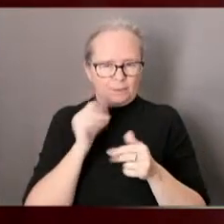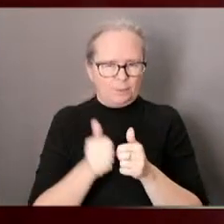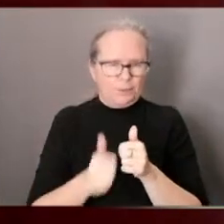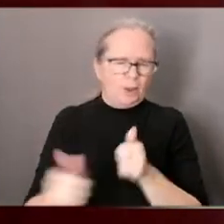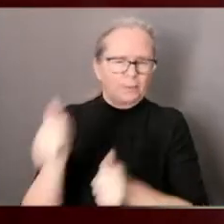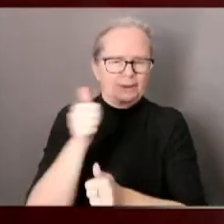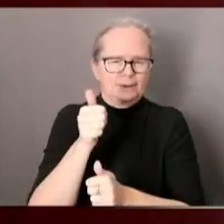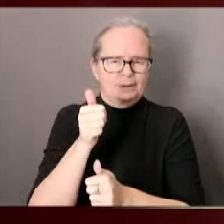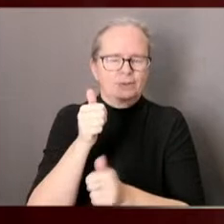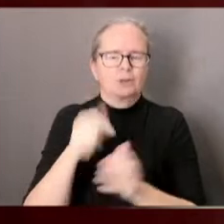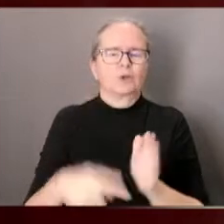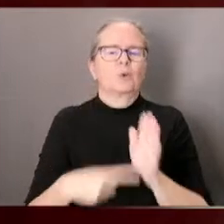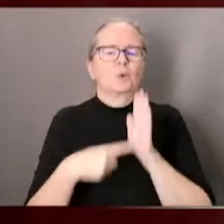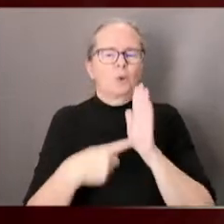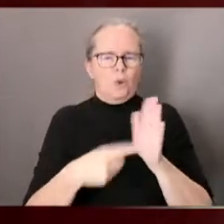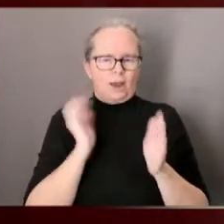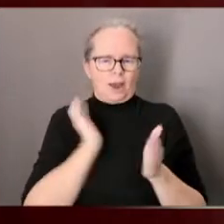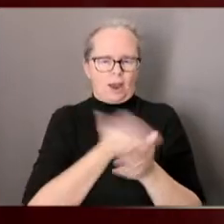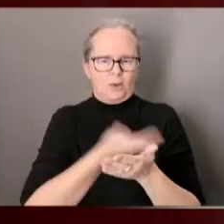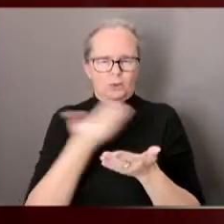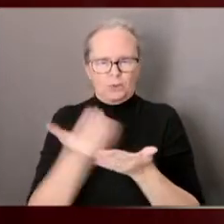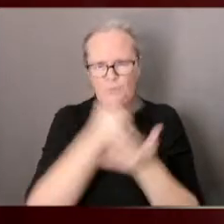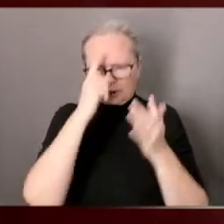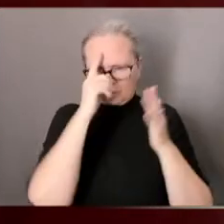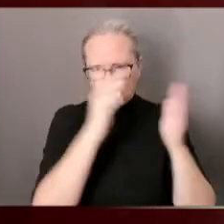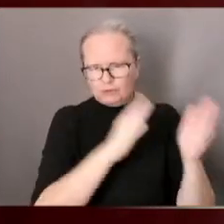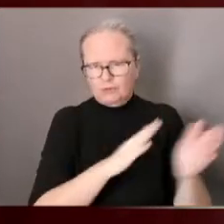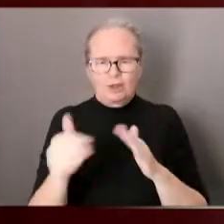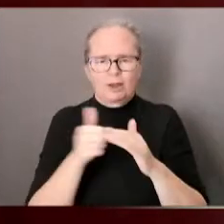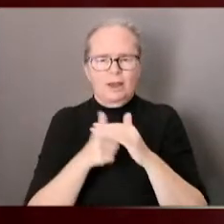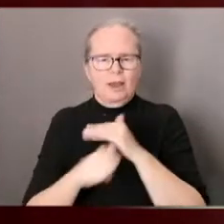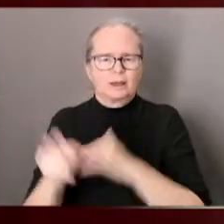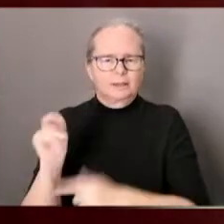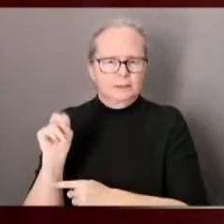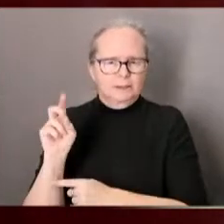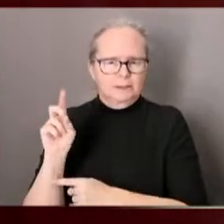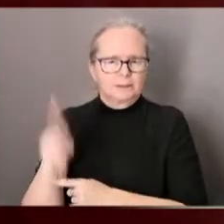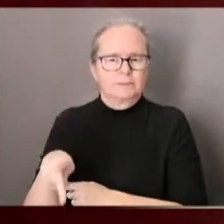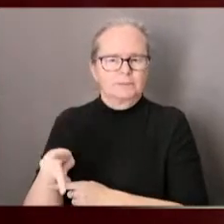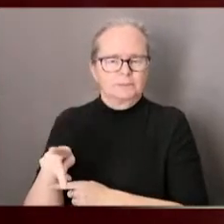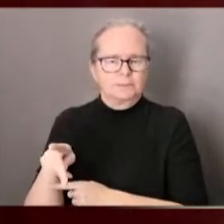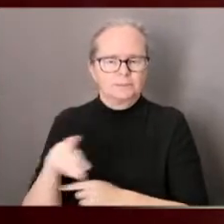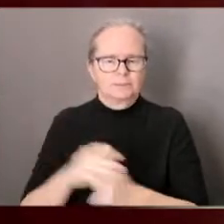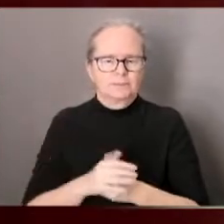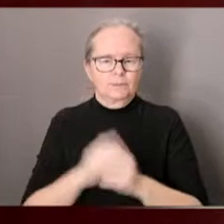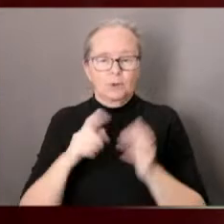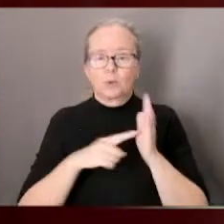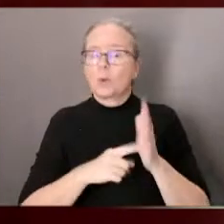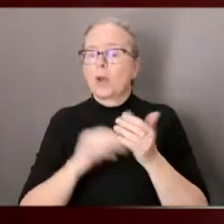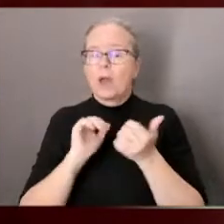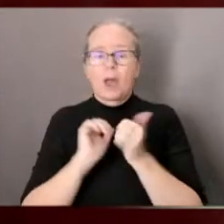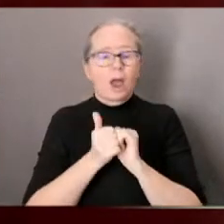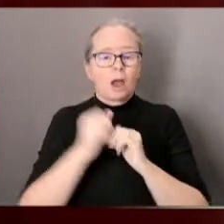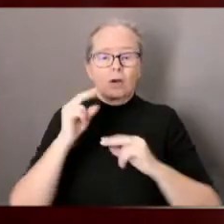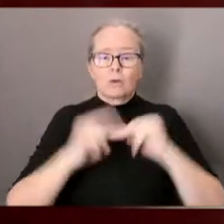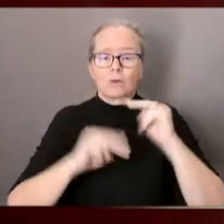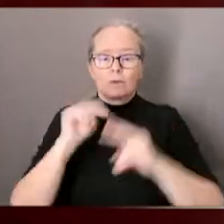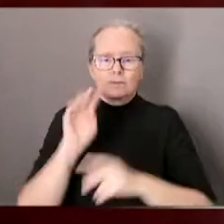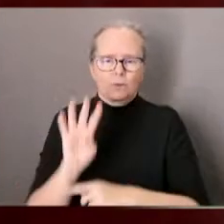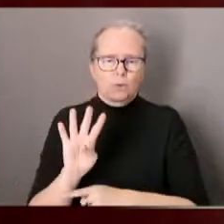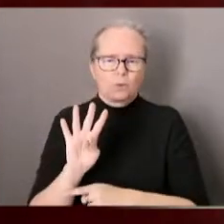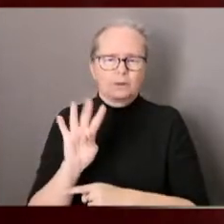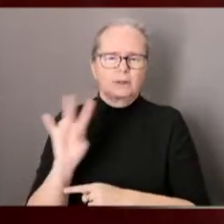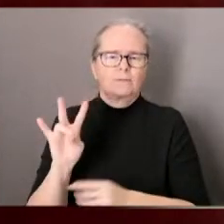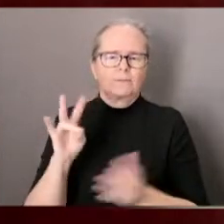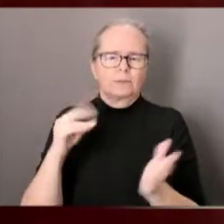it's a broad ranging plan that'll create 47 000 new jobs and attract 20 billion in new investment it